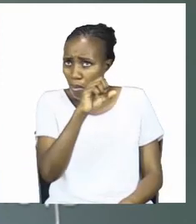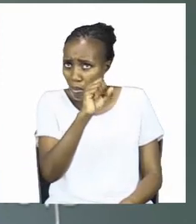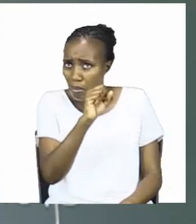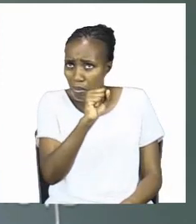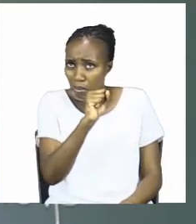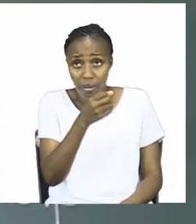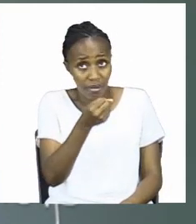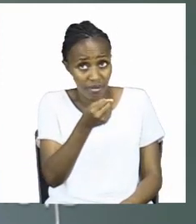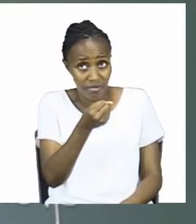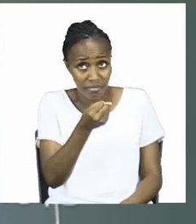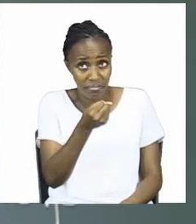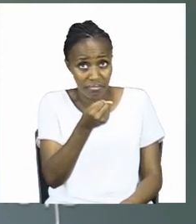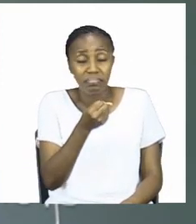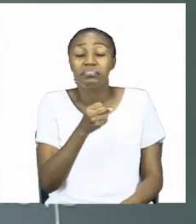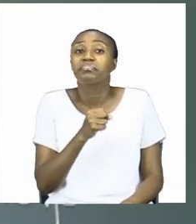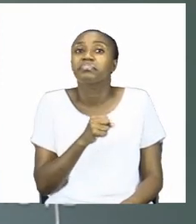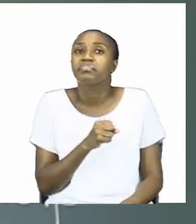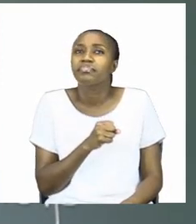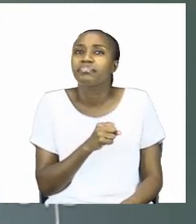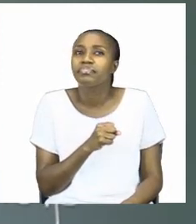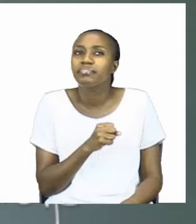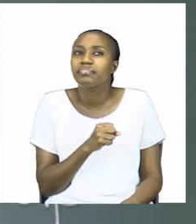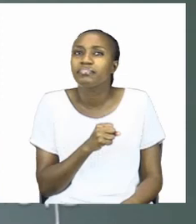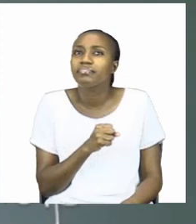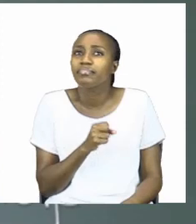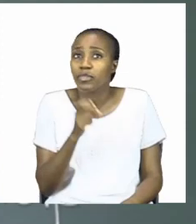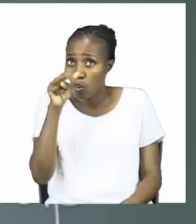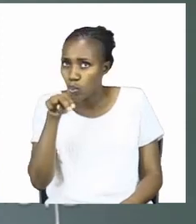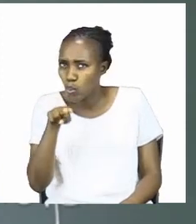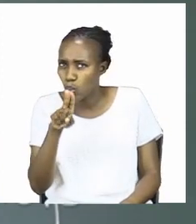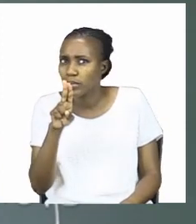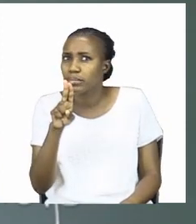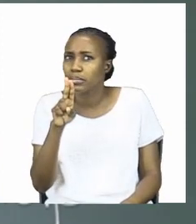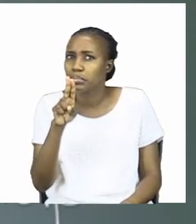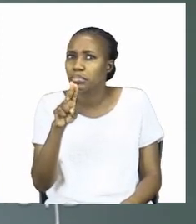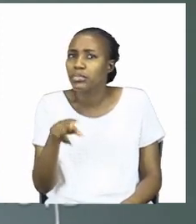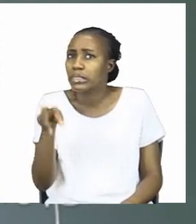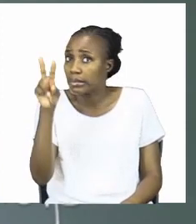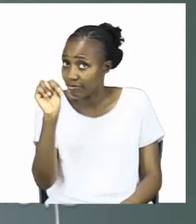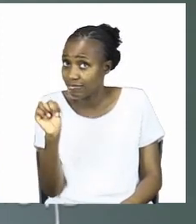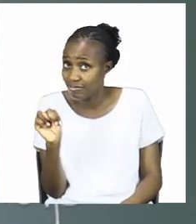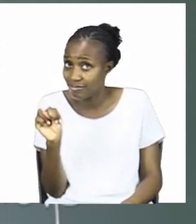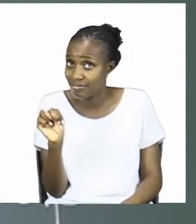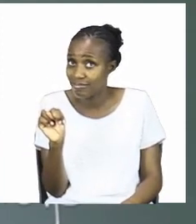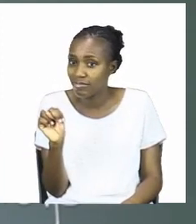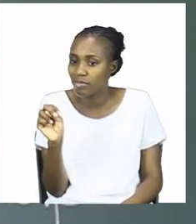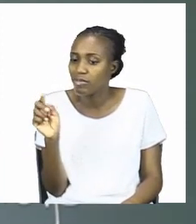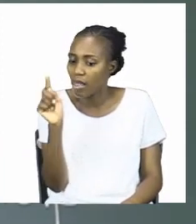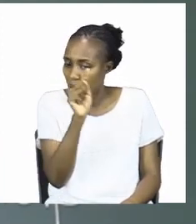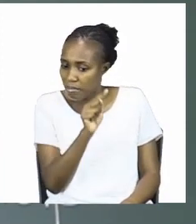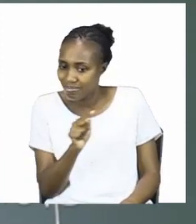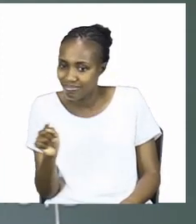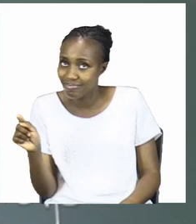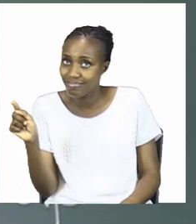word or the letter S, and then we have a U and an N. So